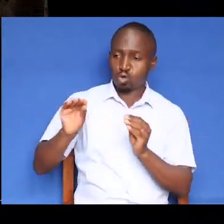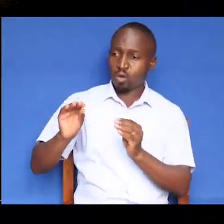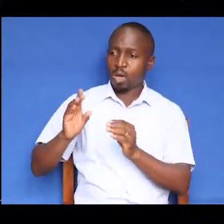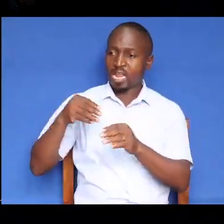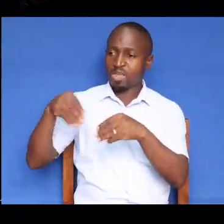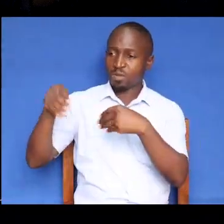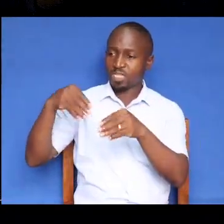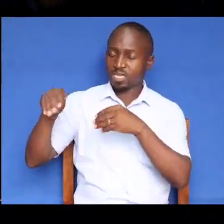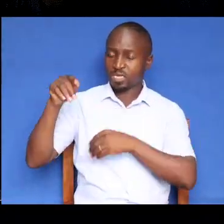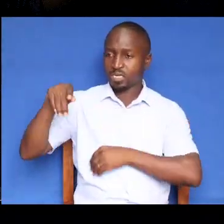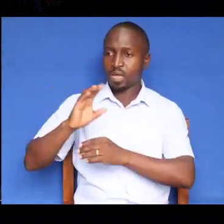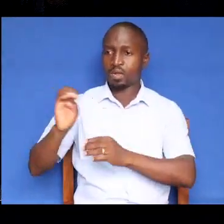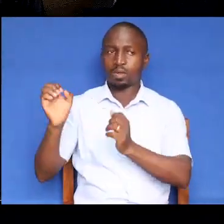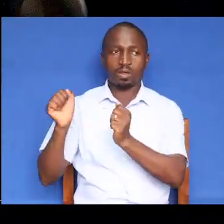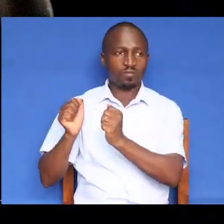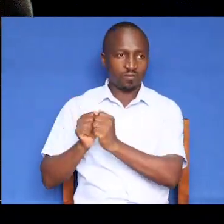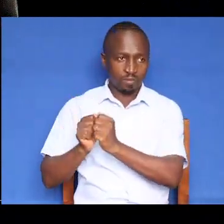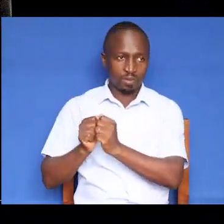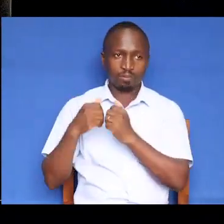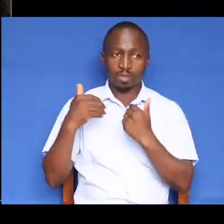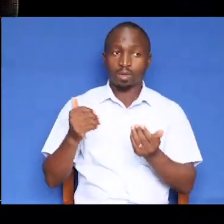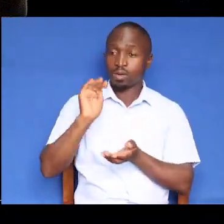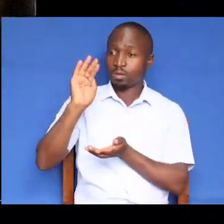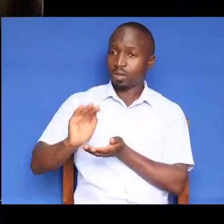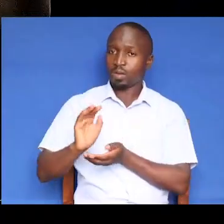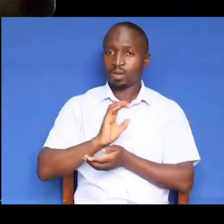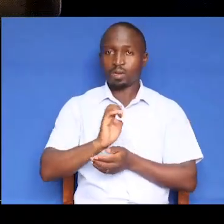given 10,000. So we get